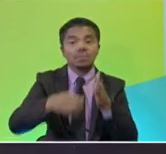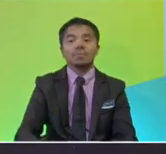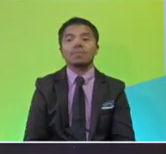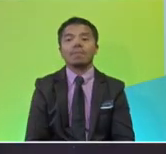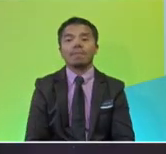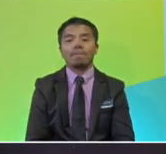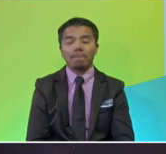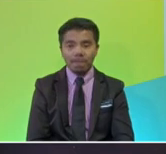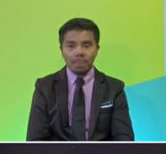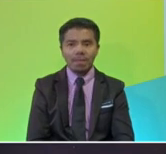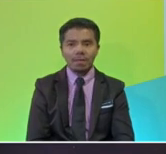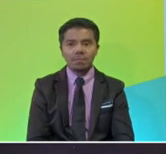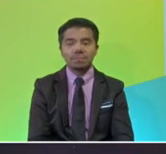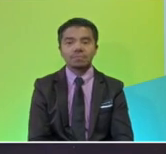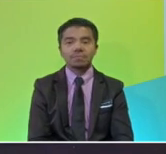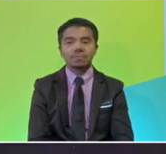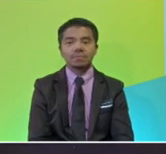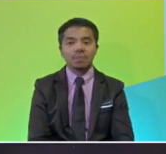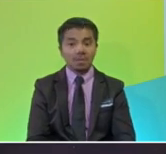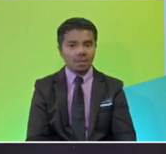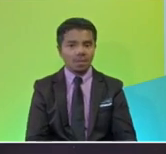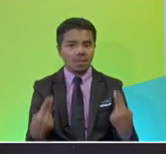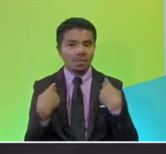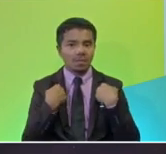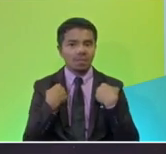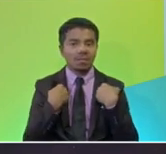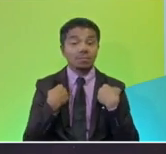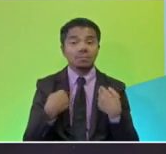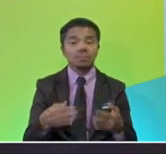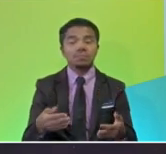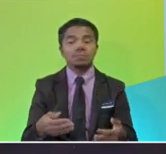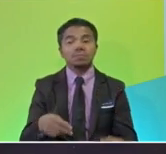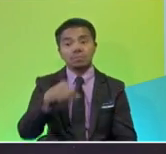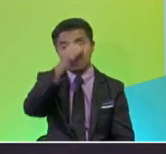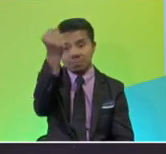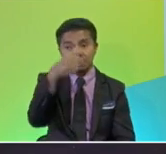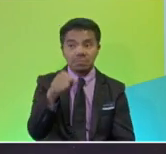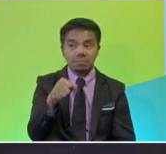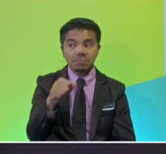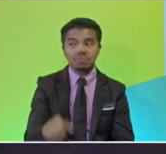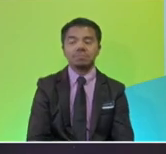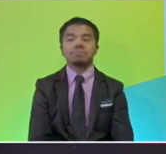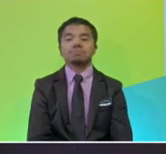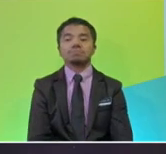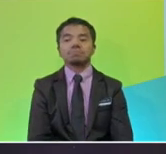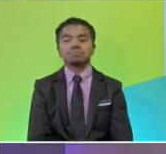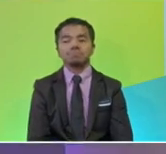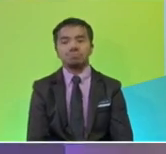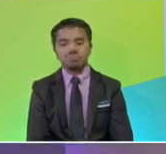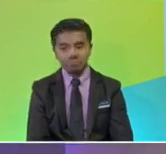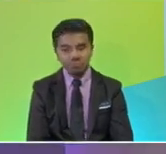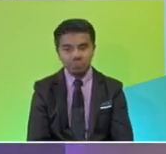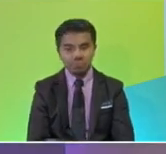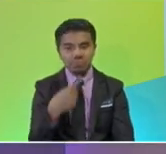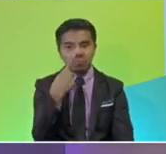for this activity. Is it okay we do one more question? Oh, yeah, sure. Okay, let's try one more question. Everyone? Okay, prepare your whiteboards. Okay. So what's the next question? Okay, the next question is, who